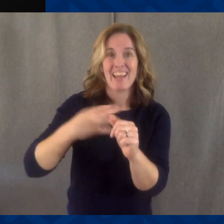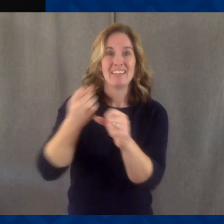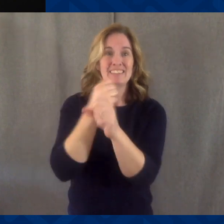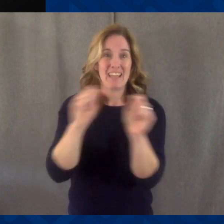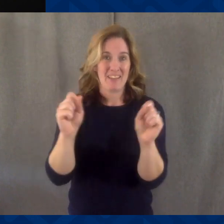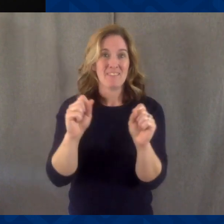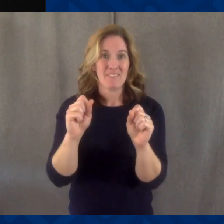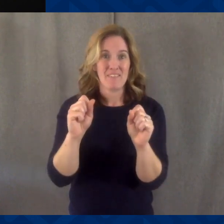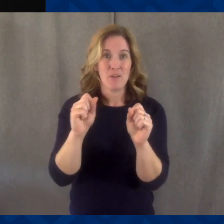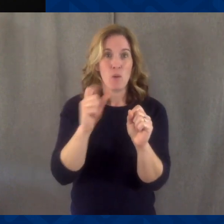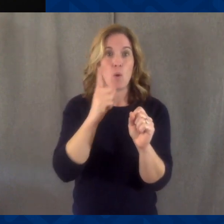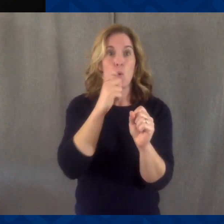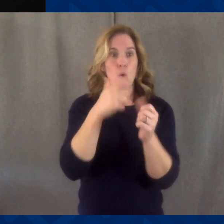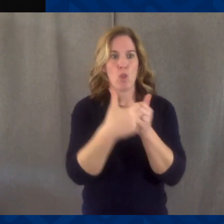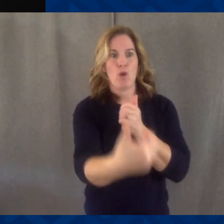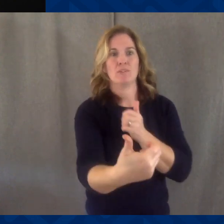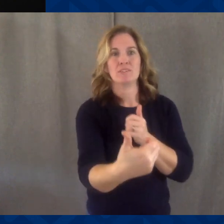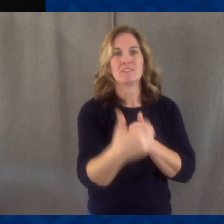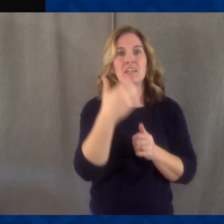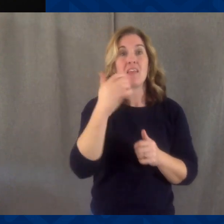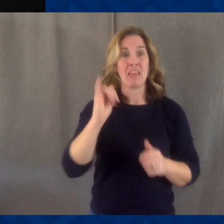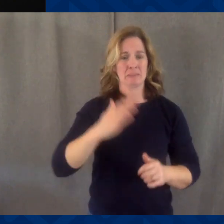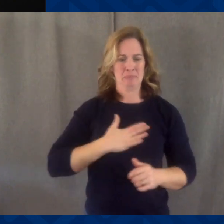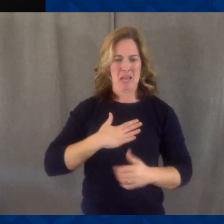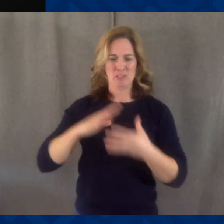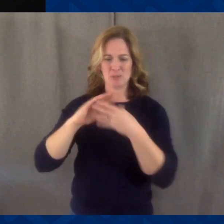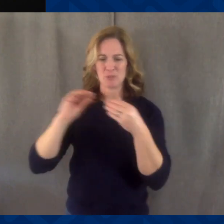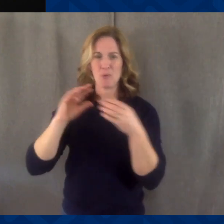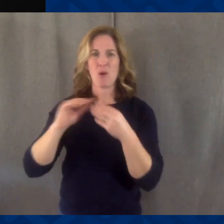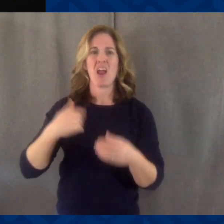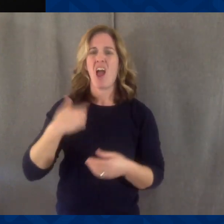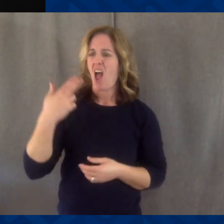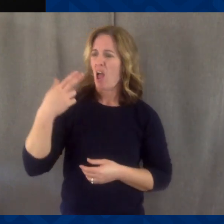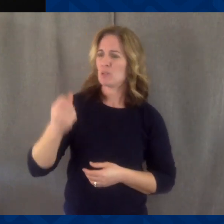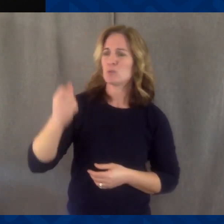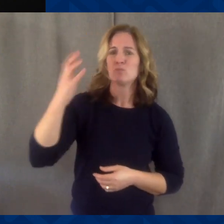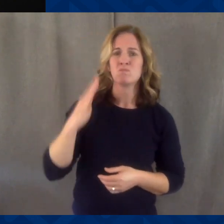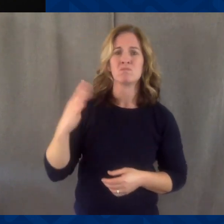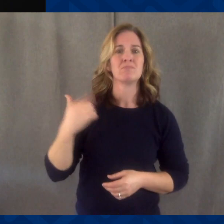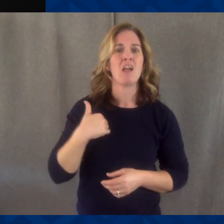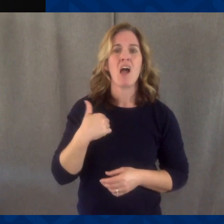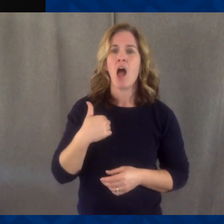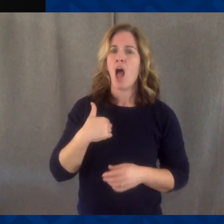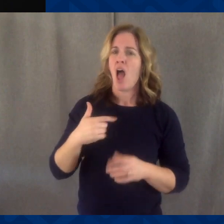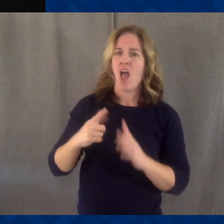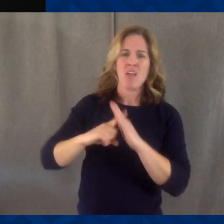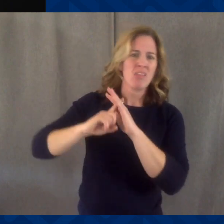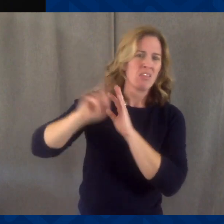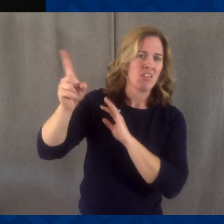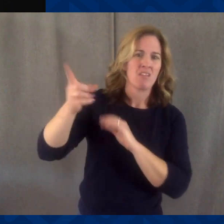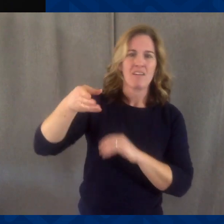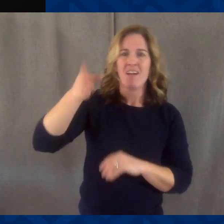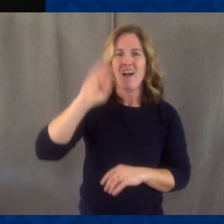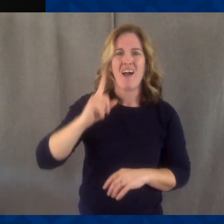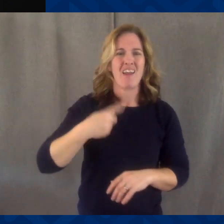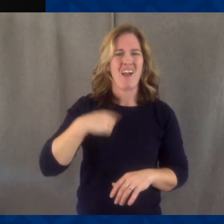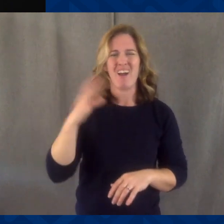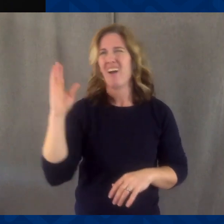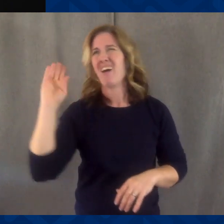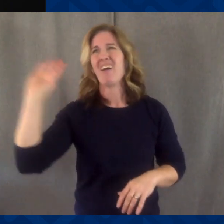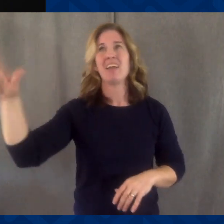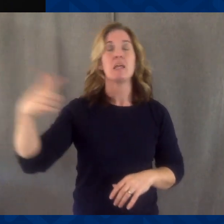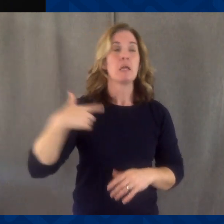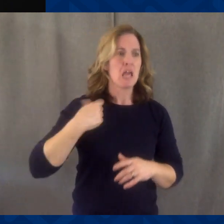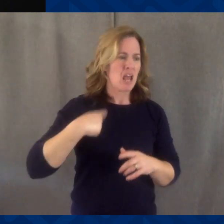seeking God. This was my story. When I was in high school, I ran from God as far as I could get, but he sought me out. He stepped into